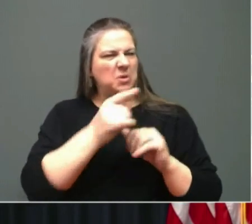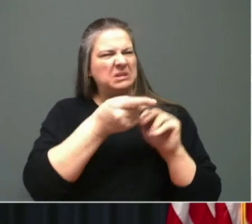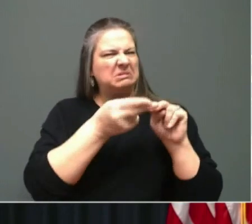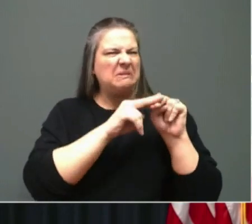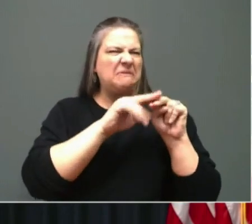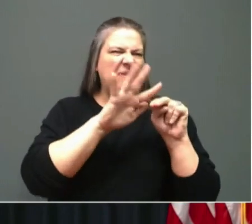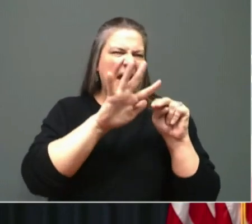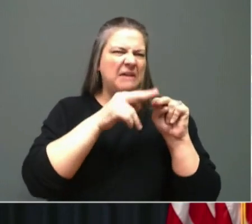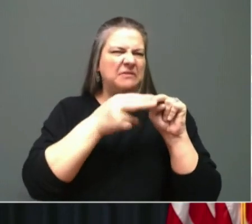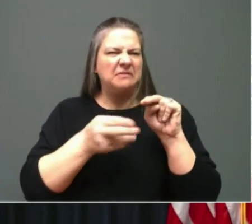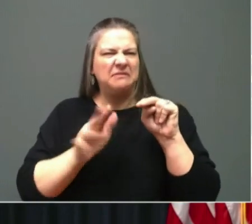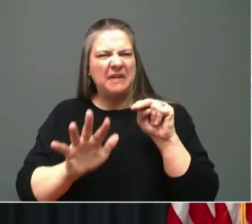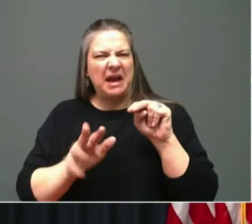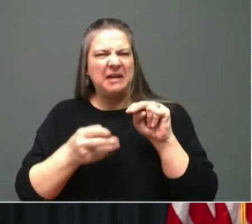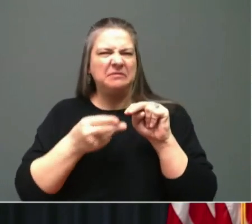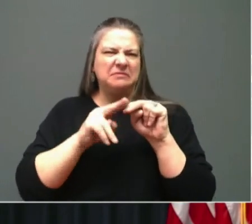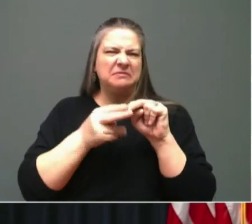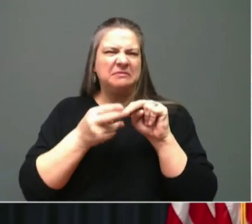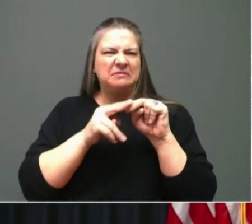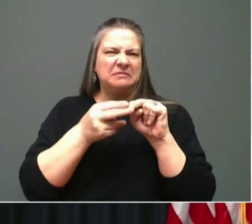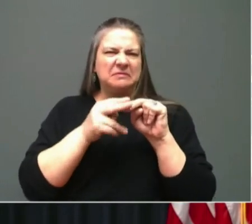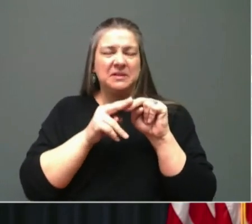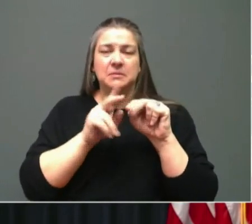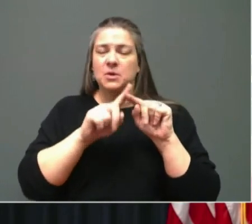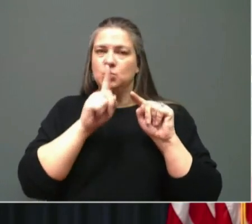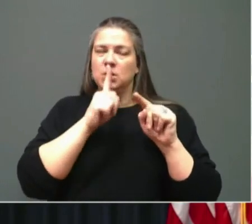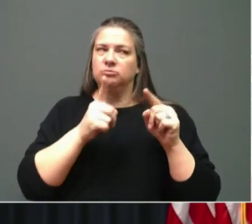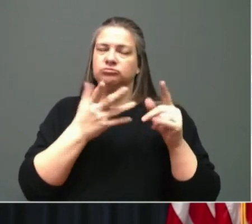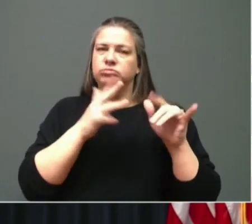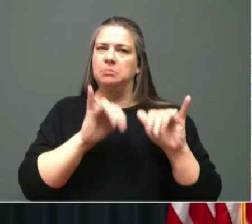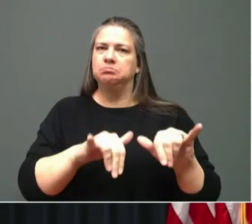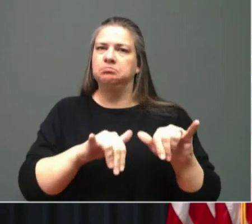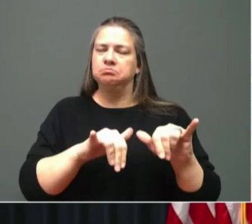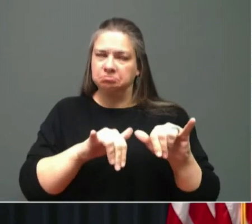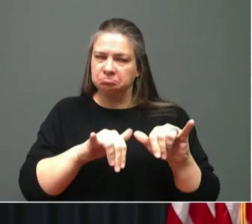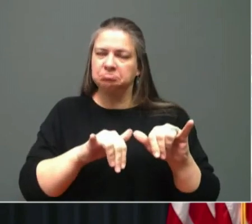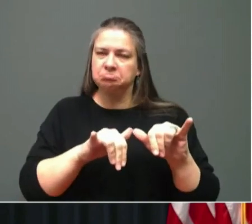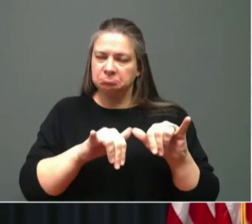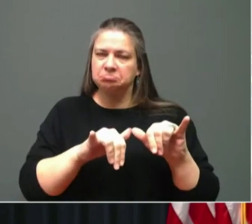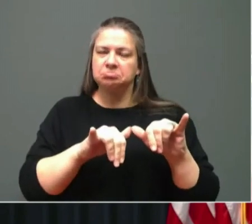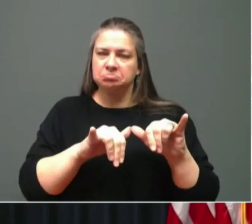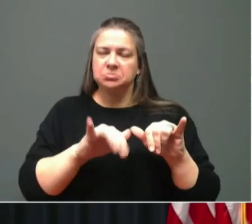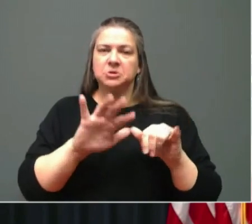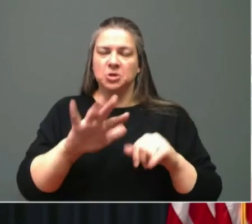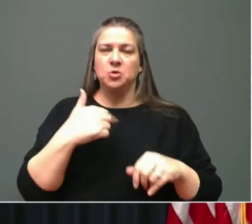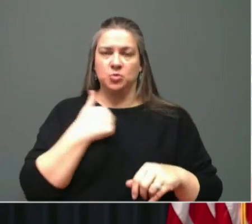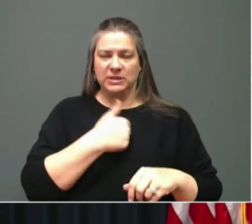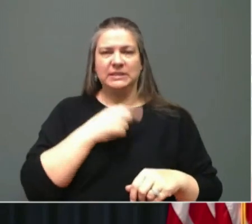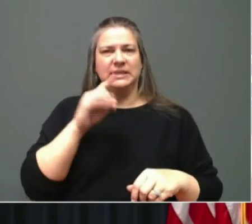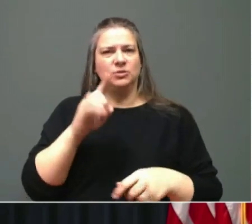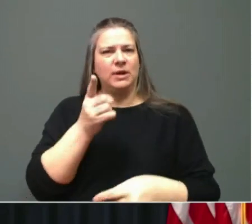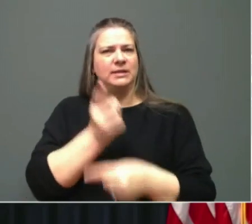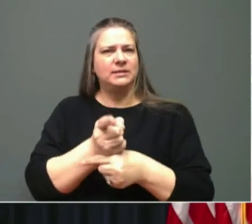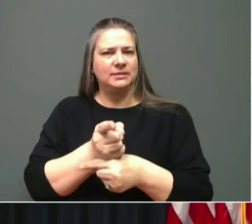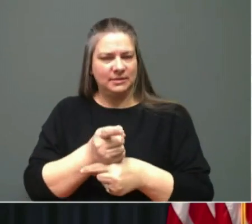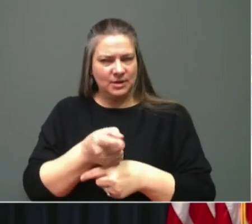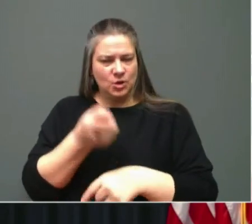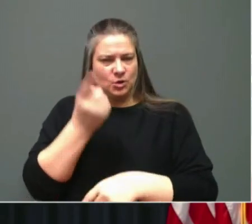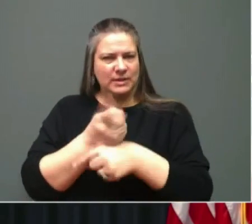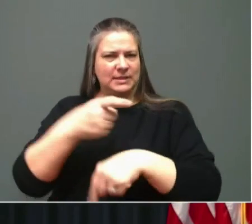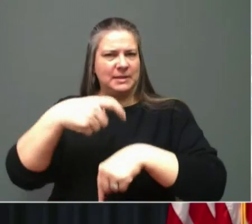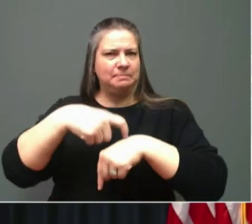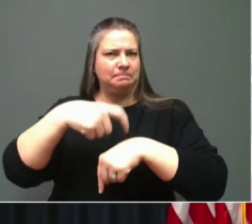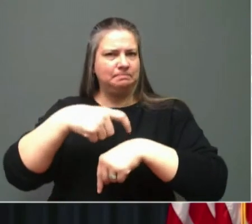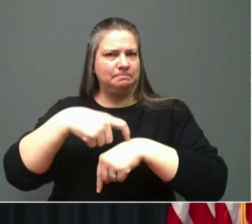5. But again, we were able to take the steps we needed to at a time when our